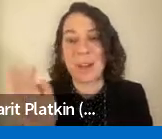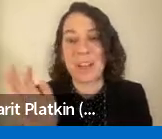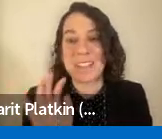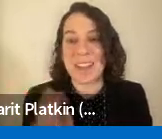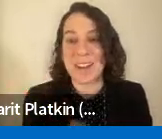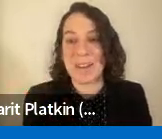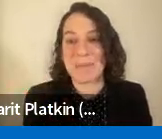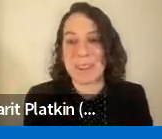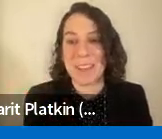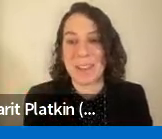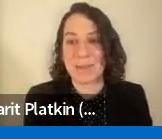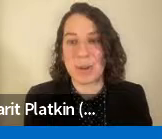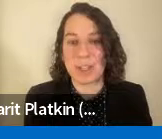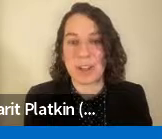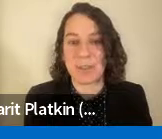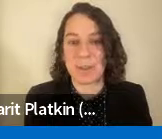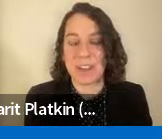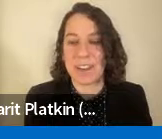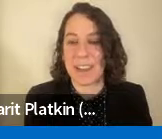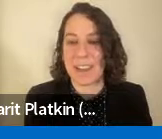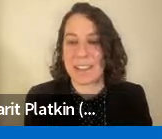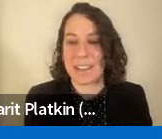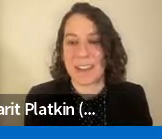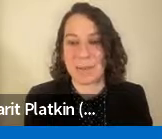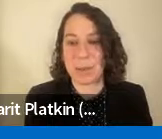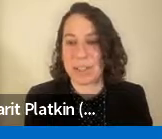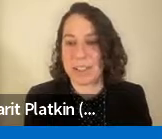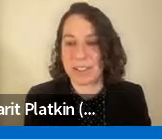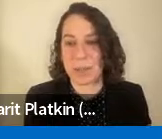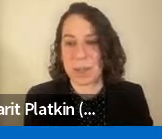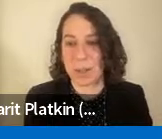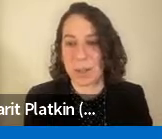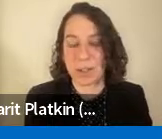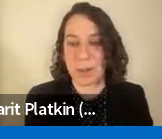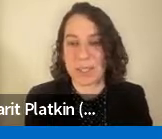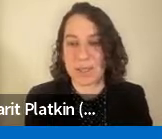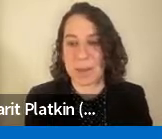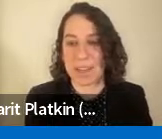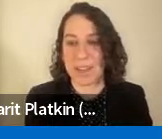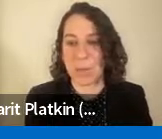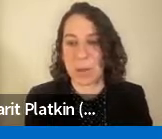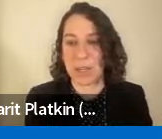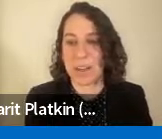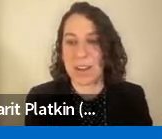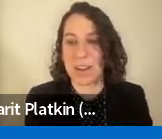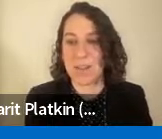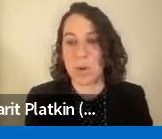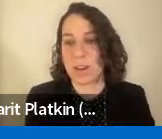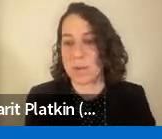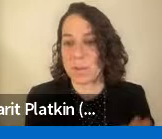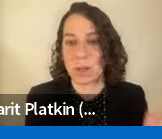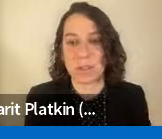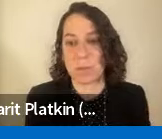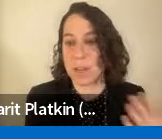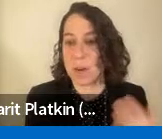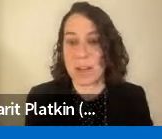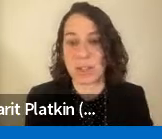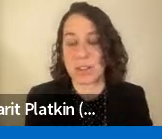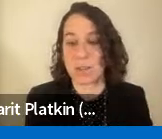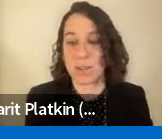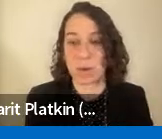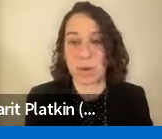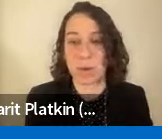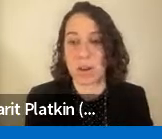All right, we're going to sign off, but thank you so much, everyone. And again, please, we encourage you to participate in the public hearing or,